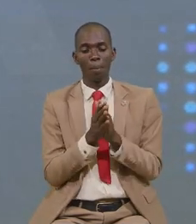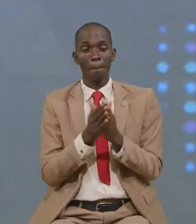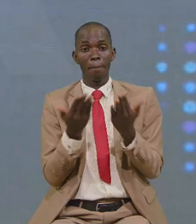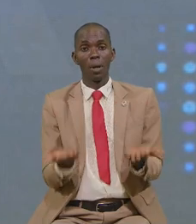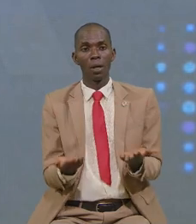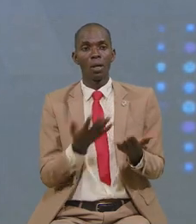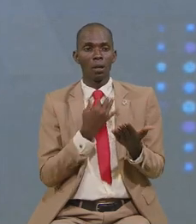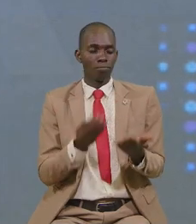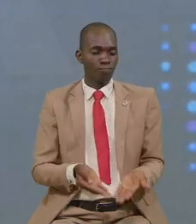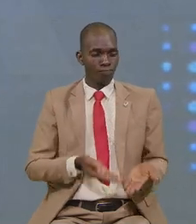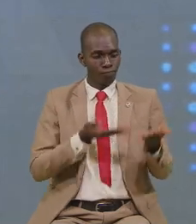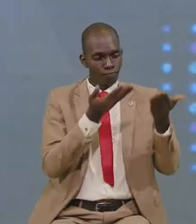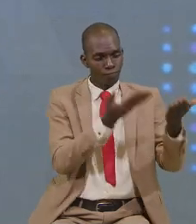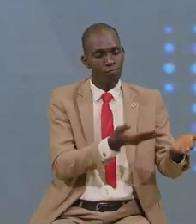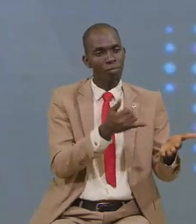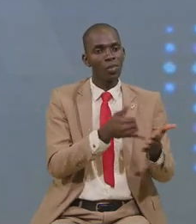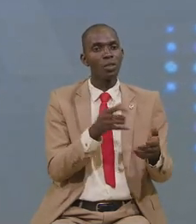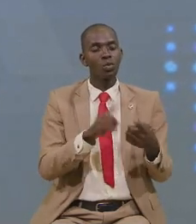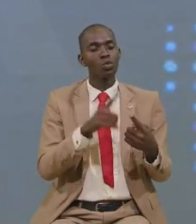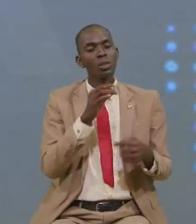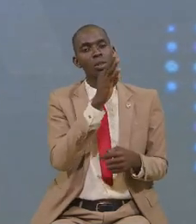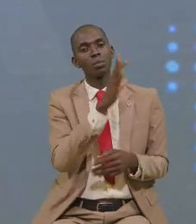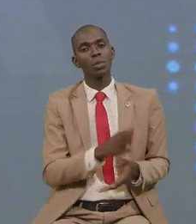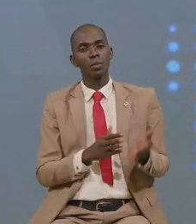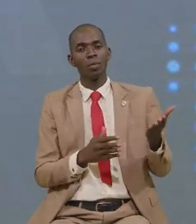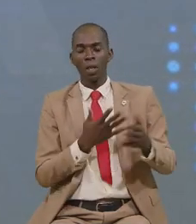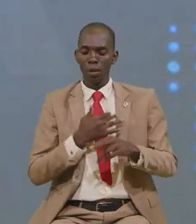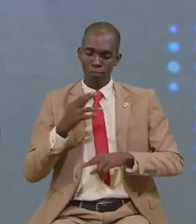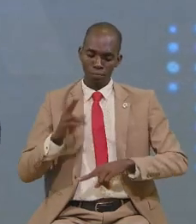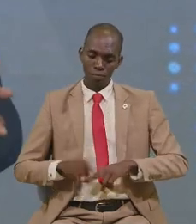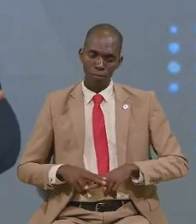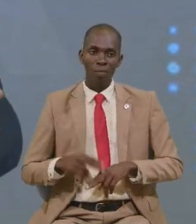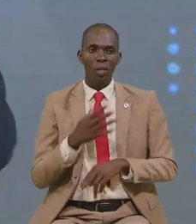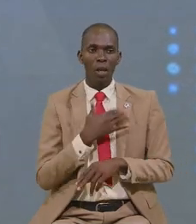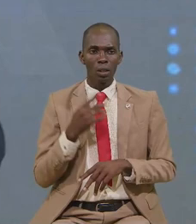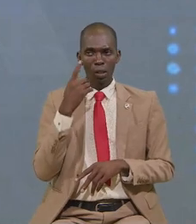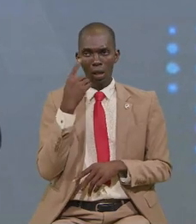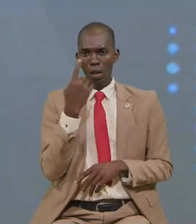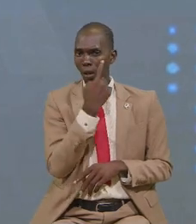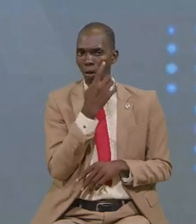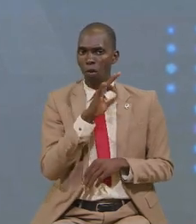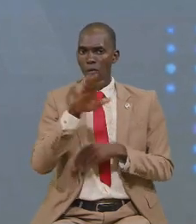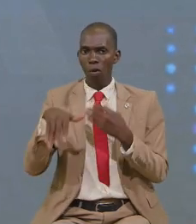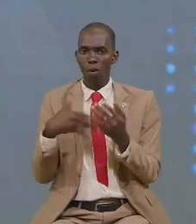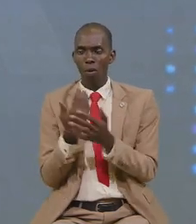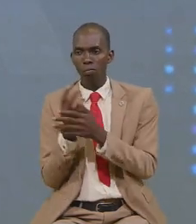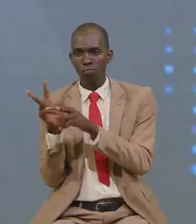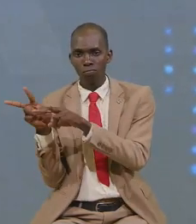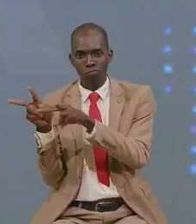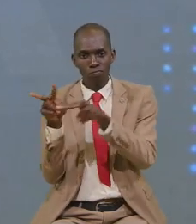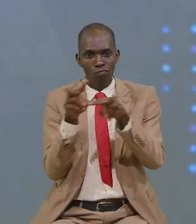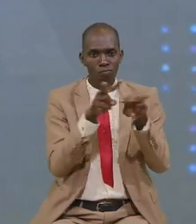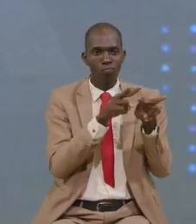it again to the minister and sat down, and the eyes of all them that were in